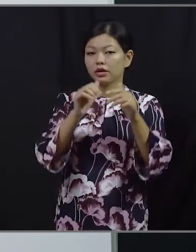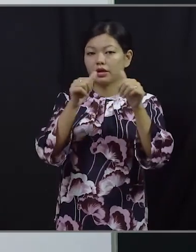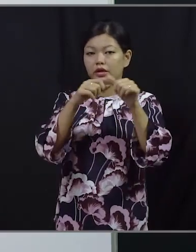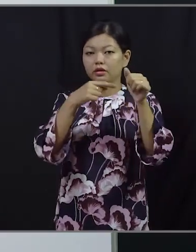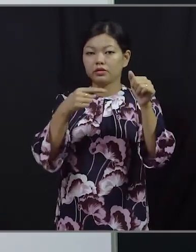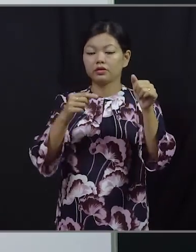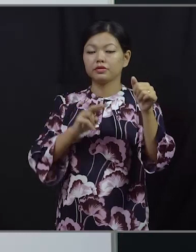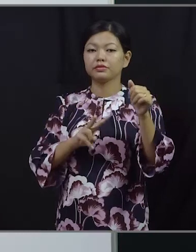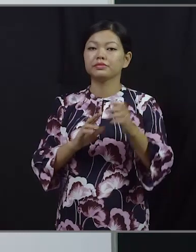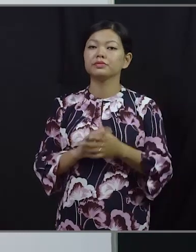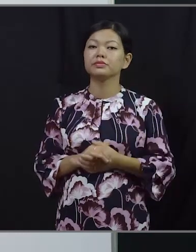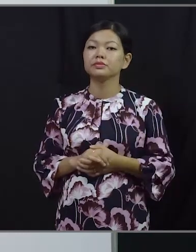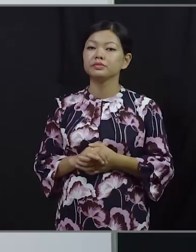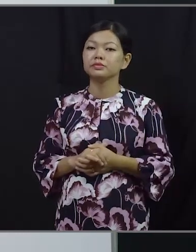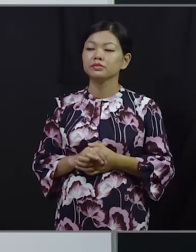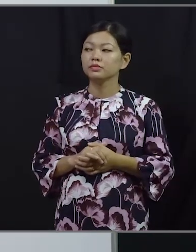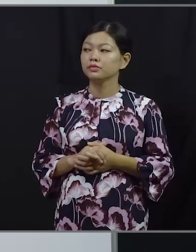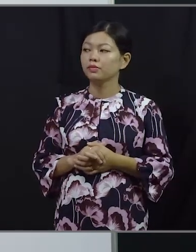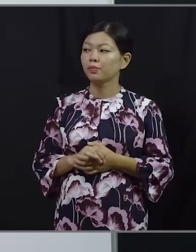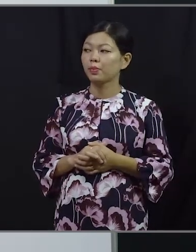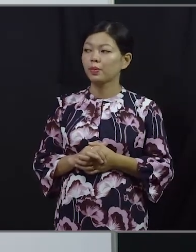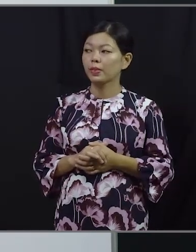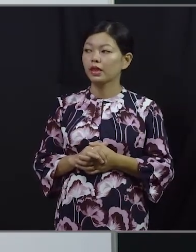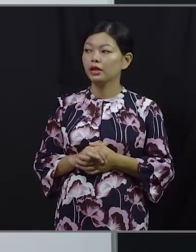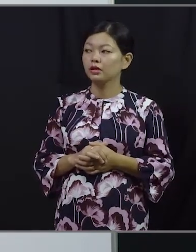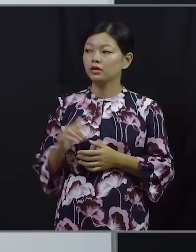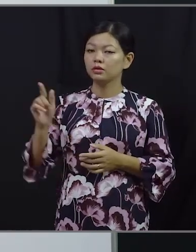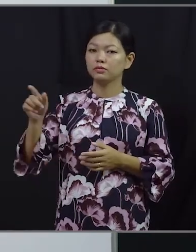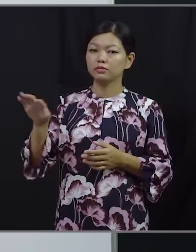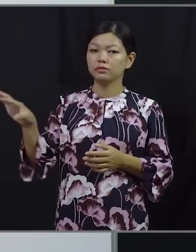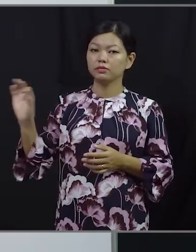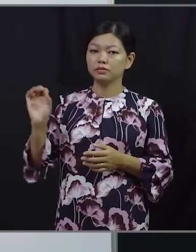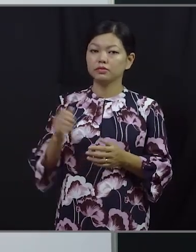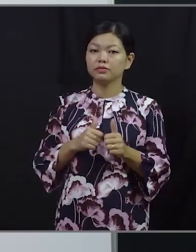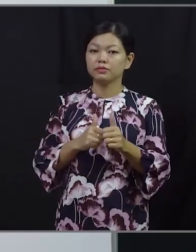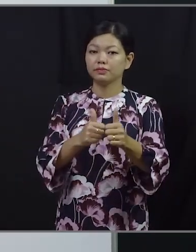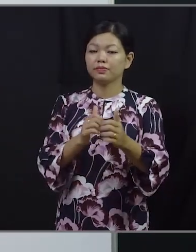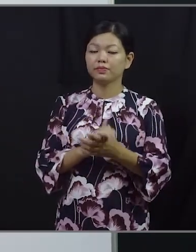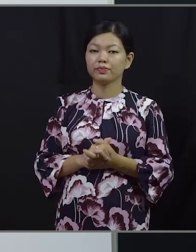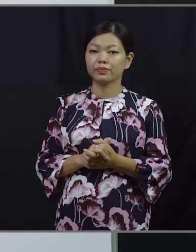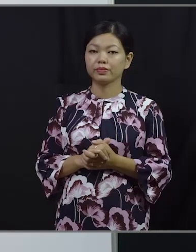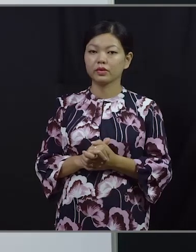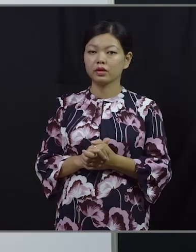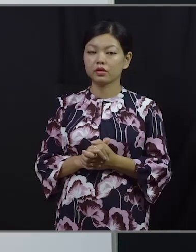is the expression for refractive index. This is what? Expression for the refractive index of the prism. Okay. So now,